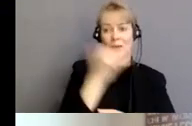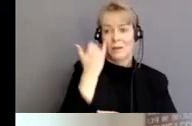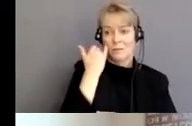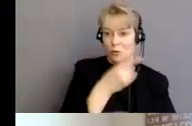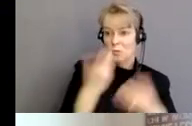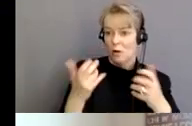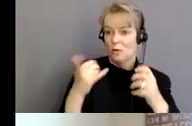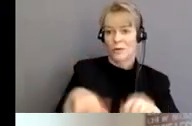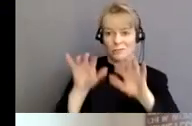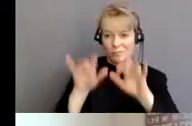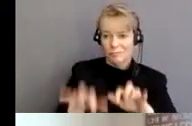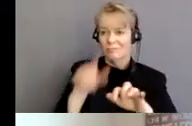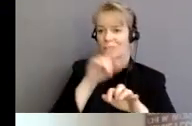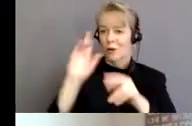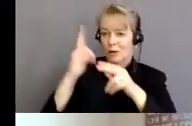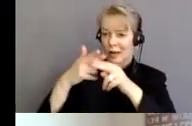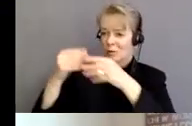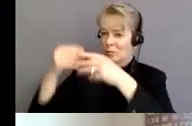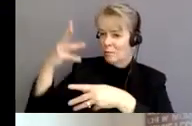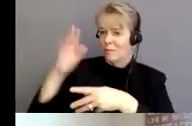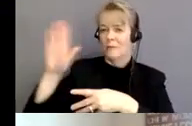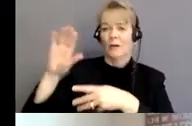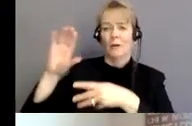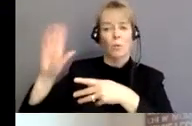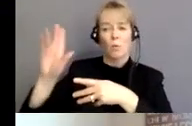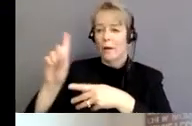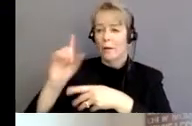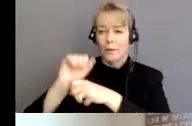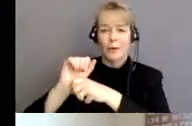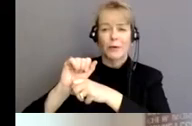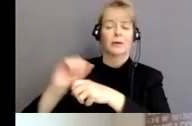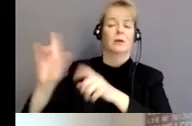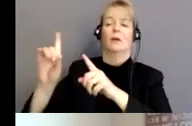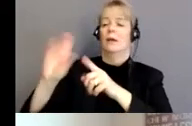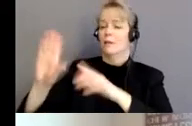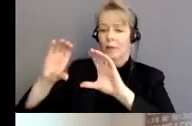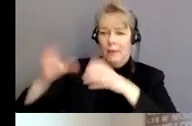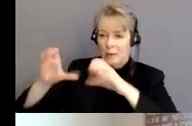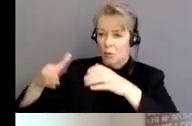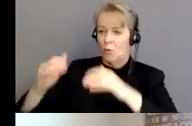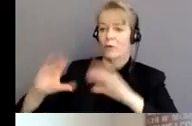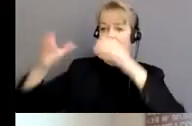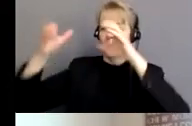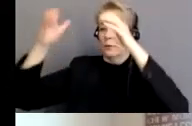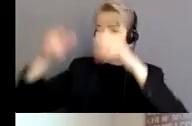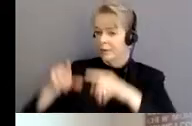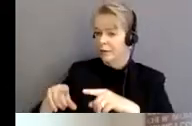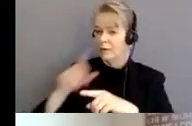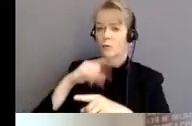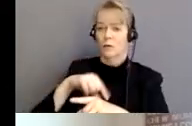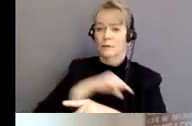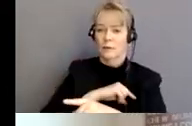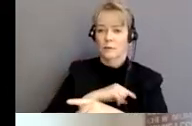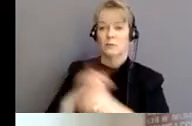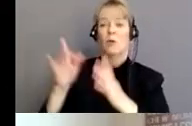to where they work, what their category is. The nice thing is also when you check registration, you also find out if there was ever any